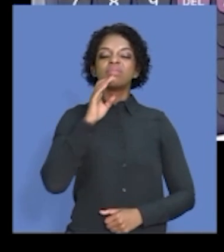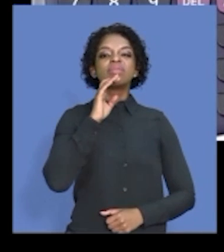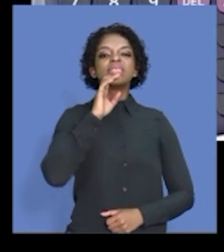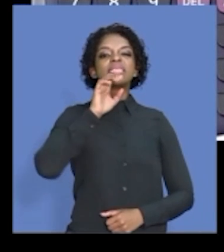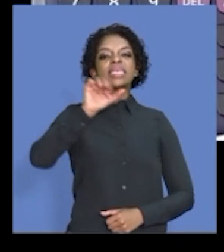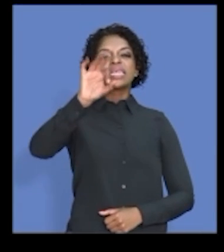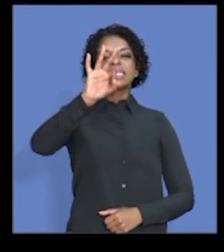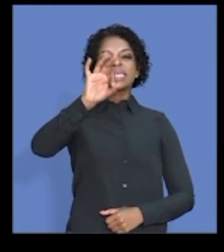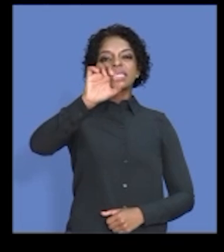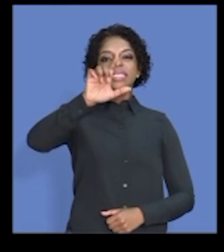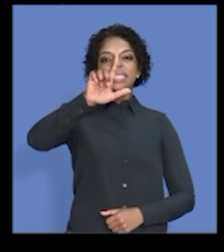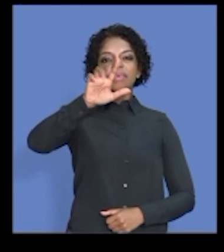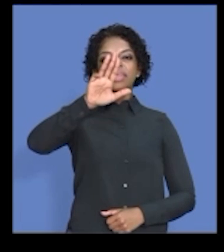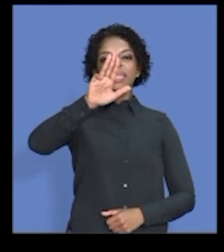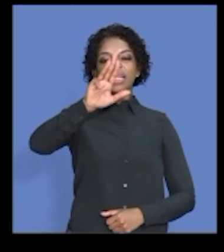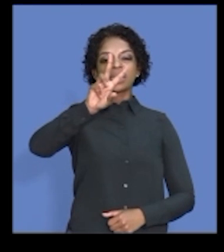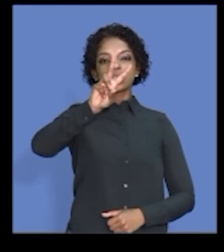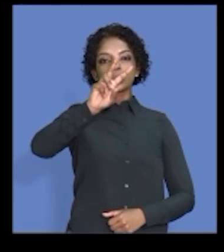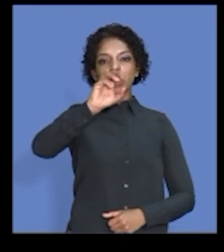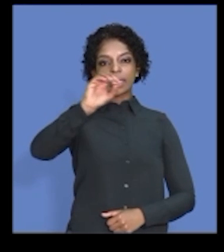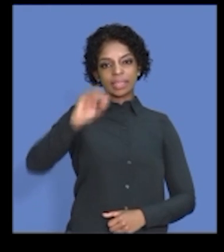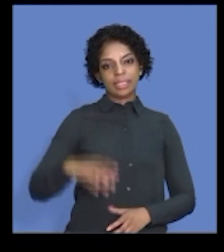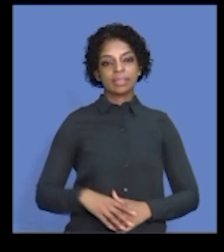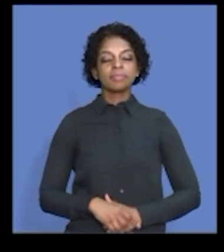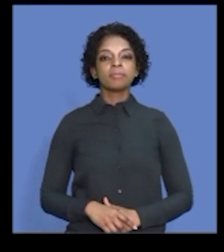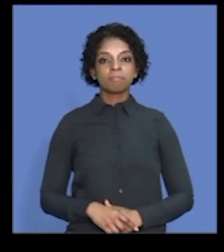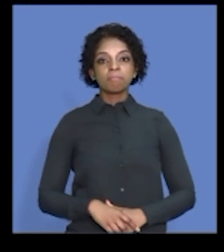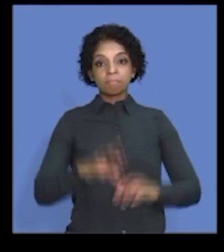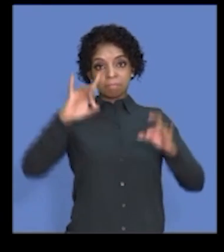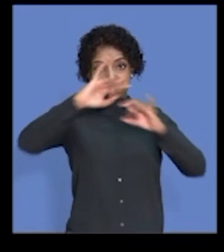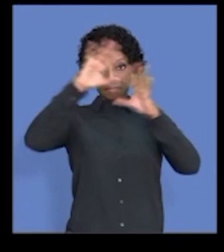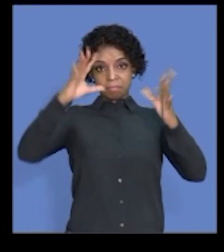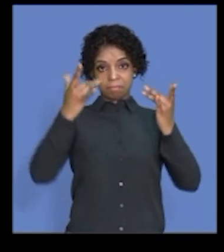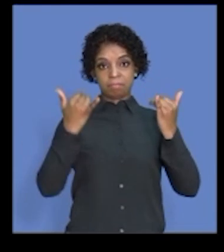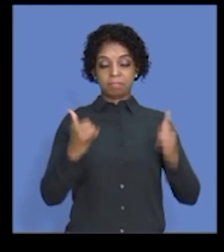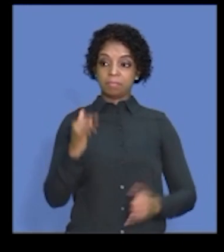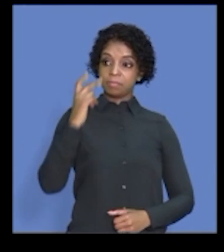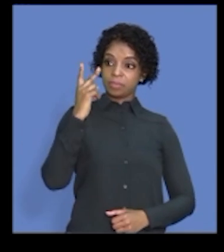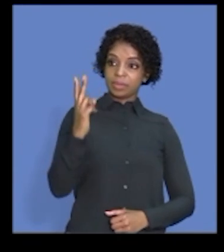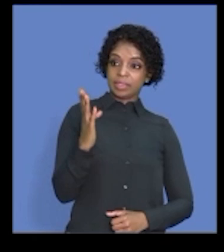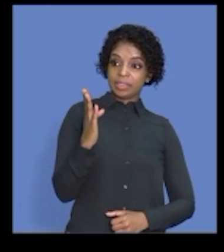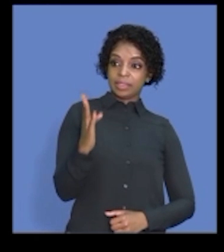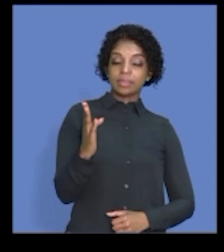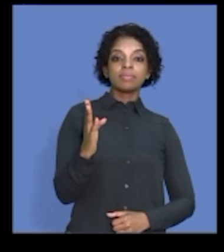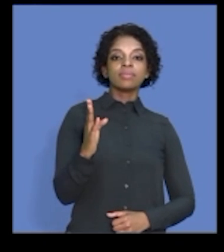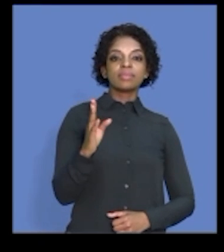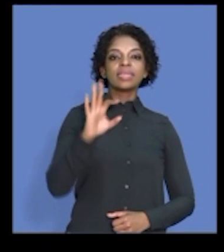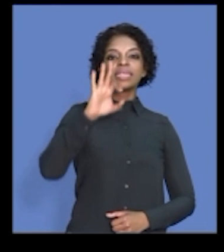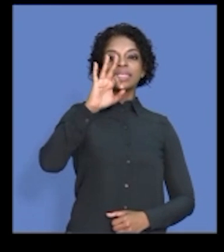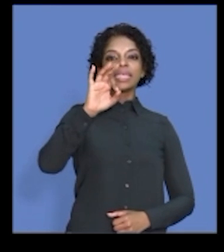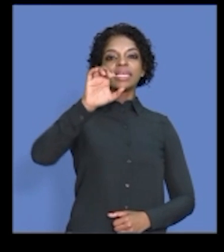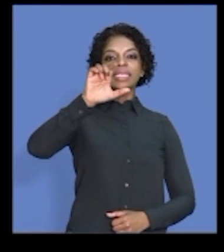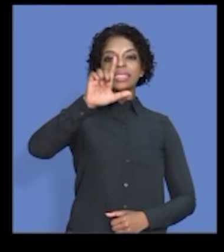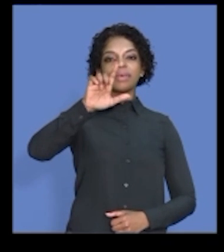379,200. Clearly you can see this is my 379,200. There's my